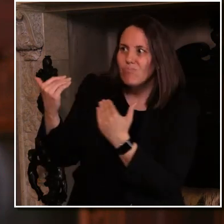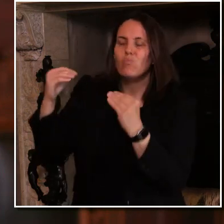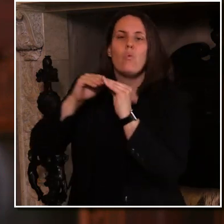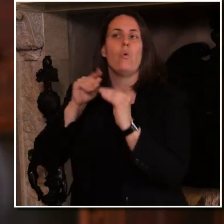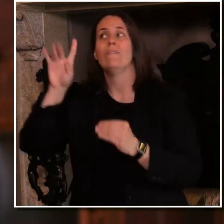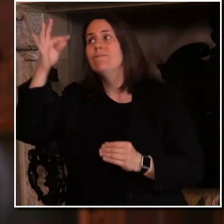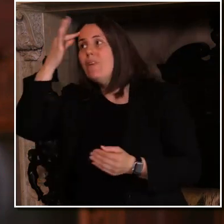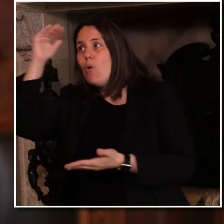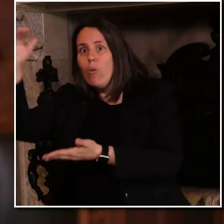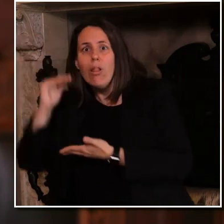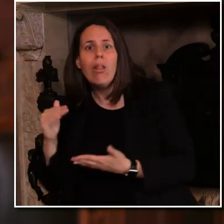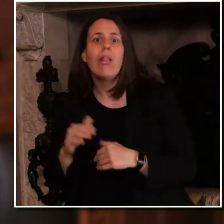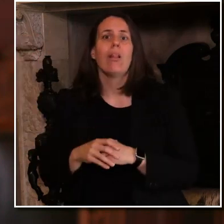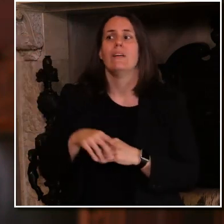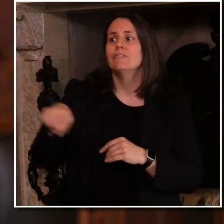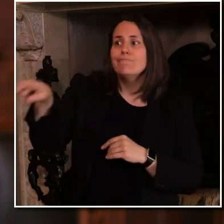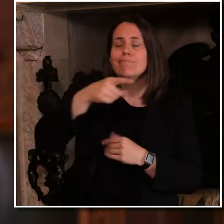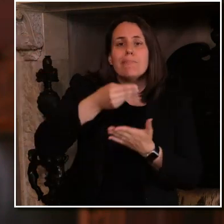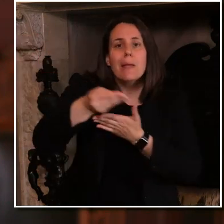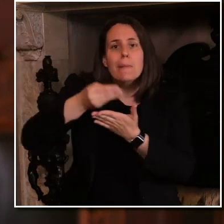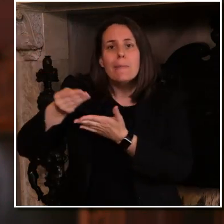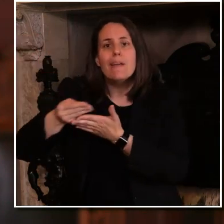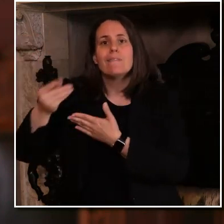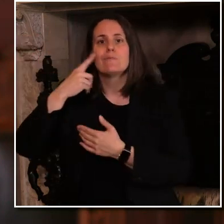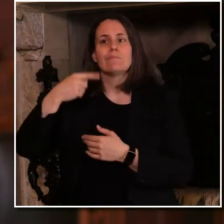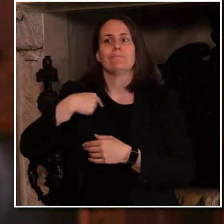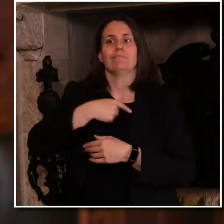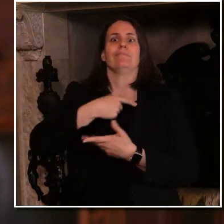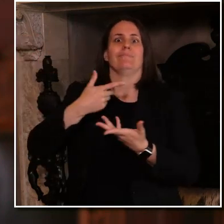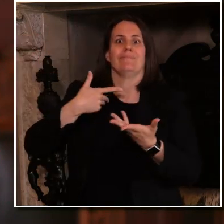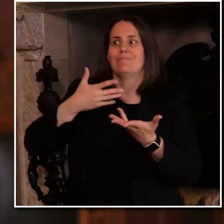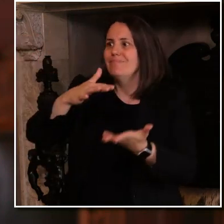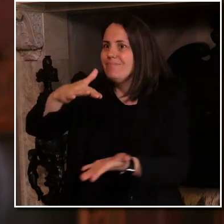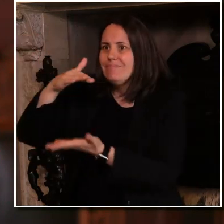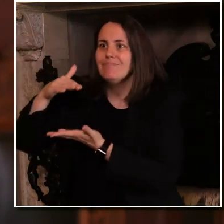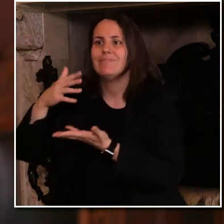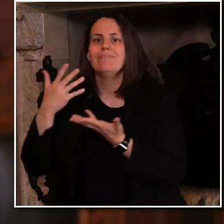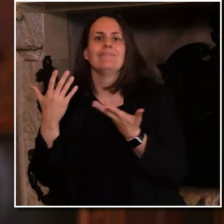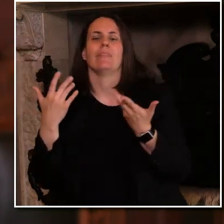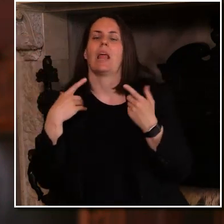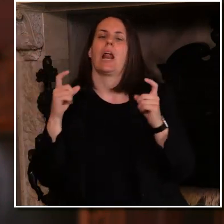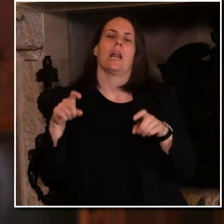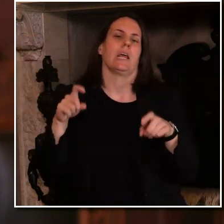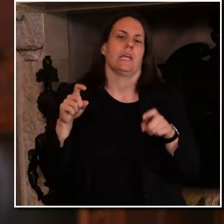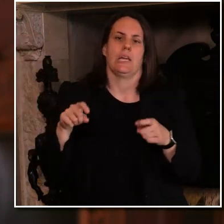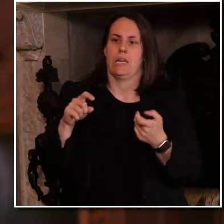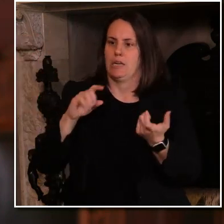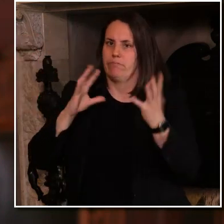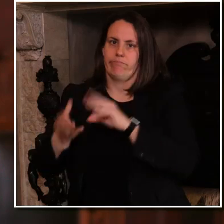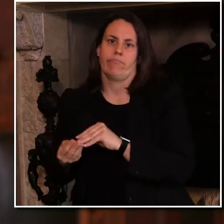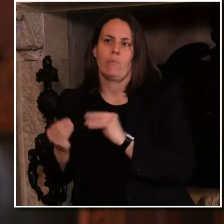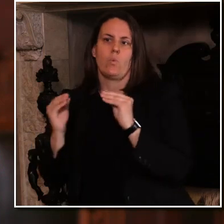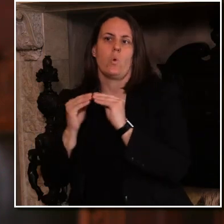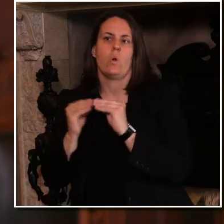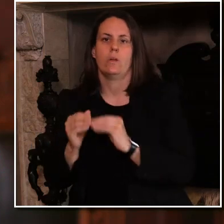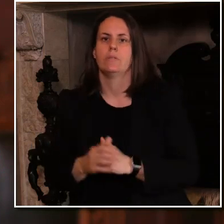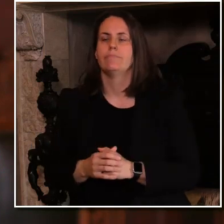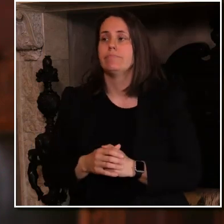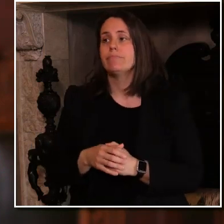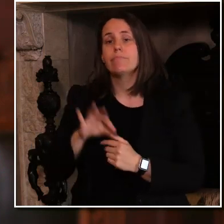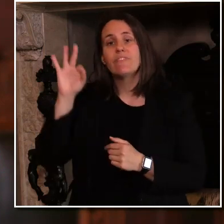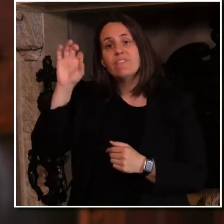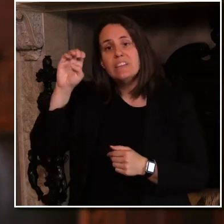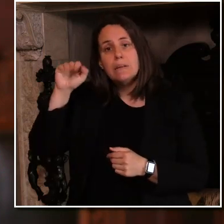We continue to press our federal partners through FEMA. We continue to work through